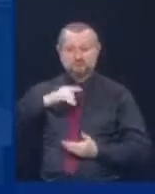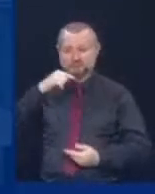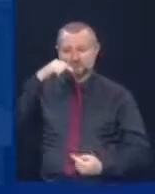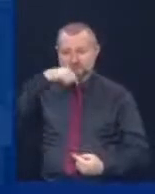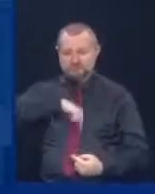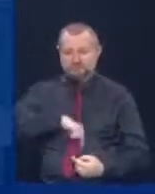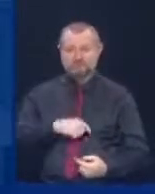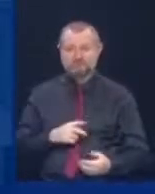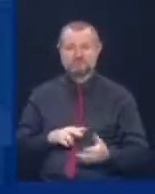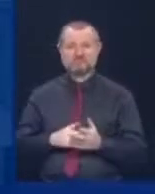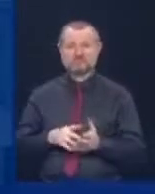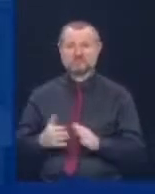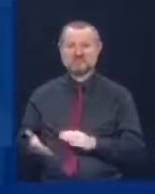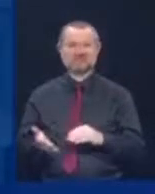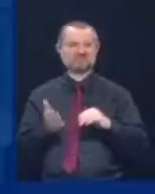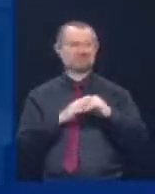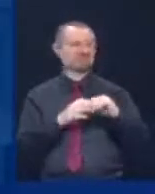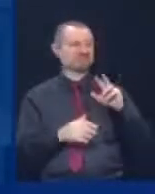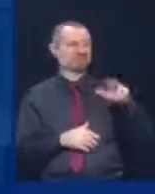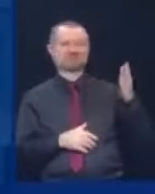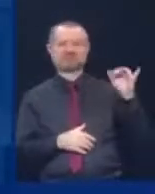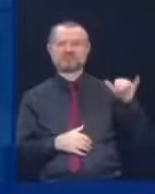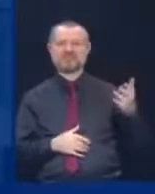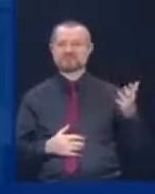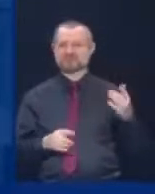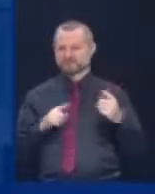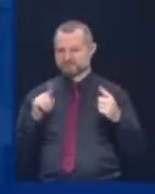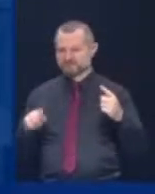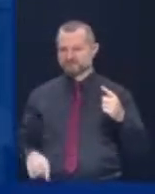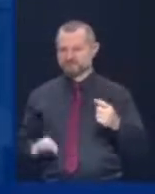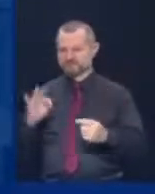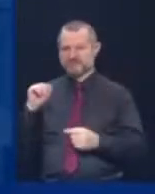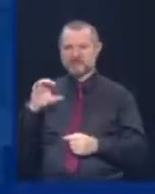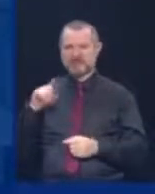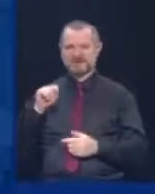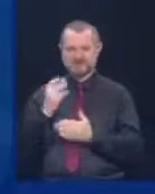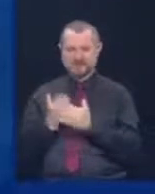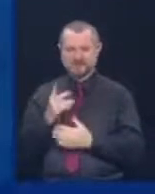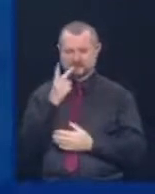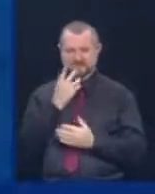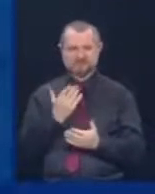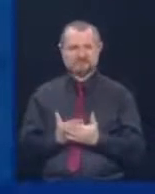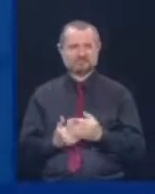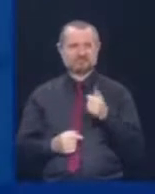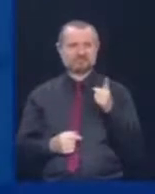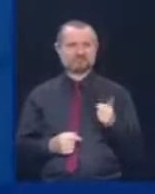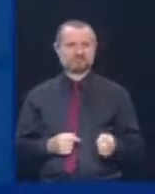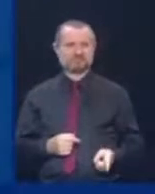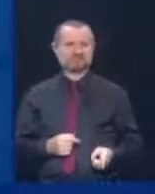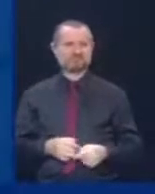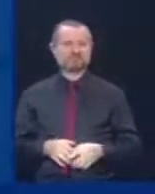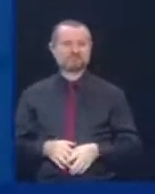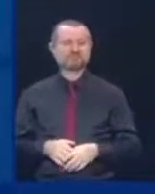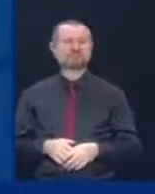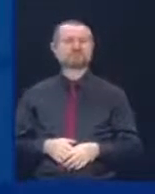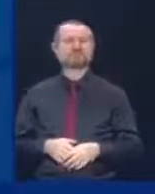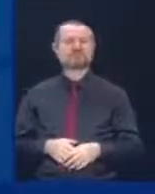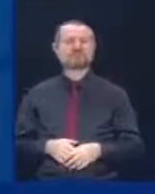goes up. That is what is happening. Those are the facts.